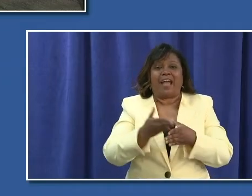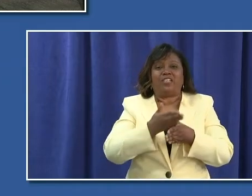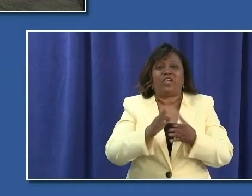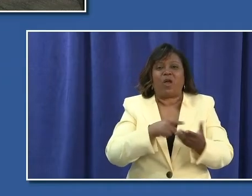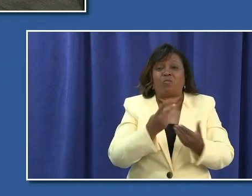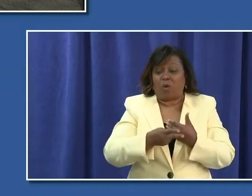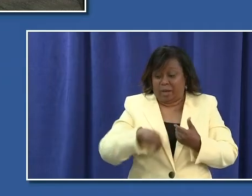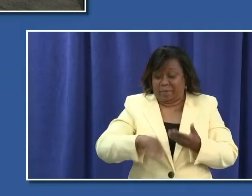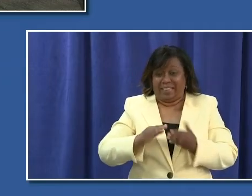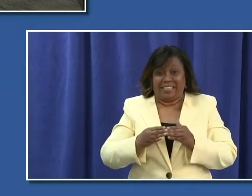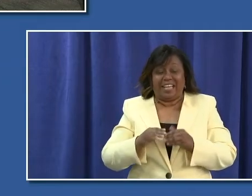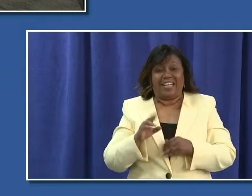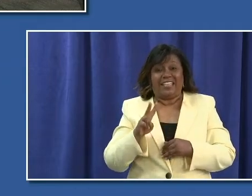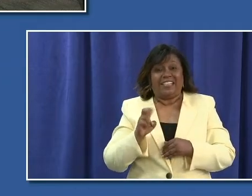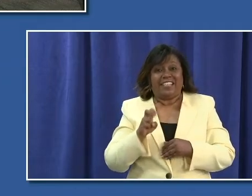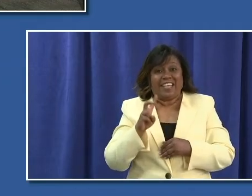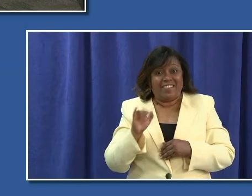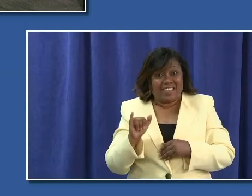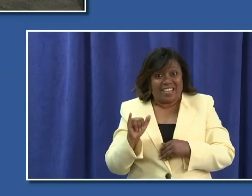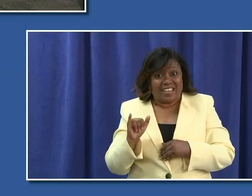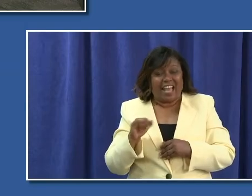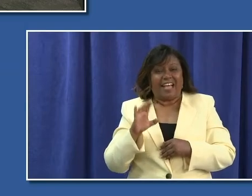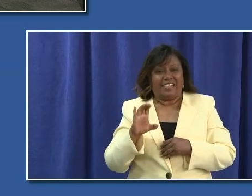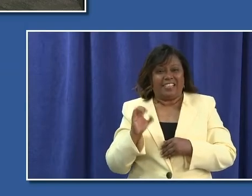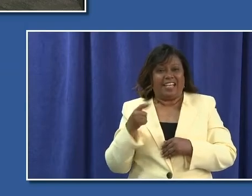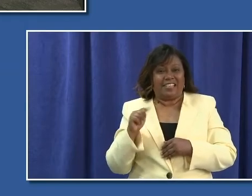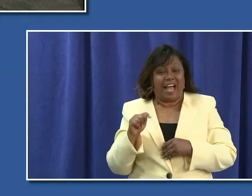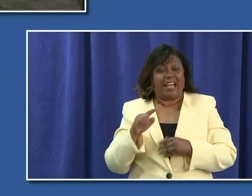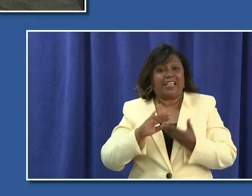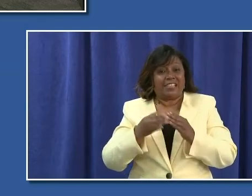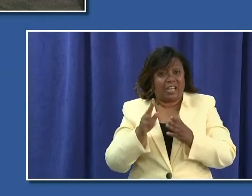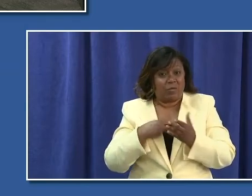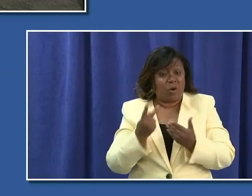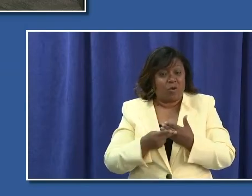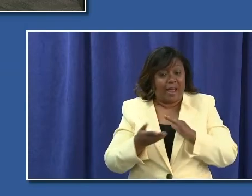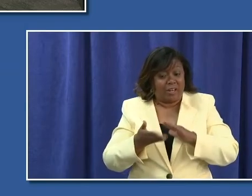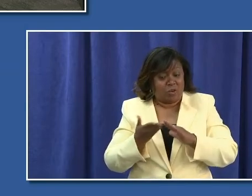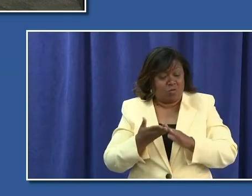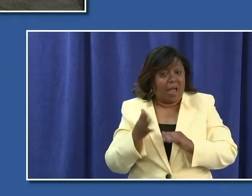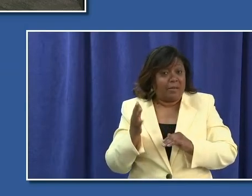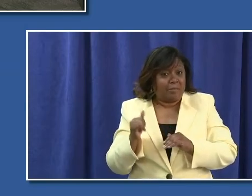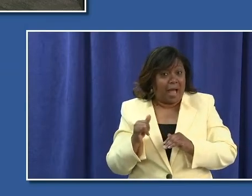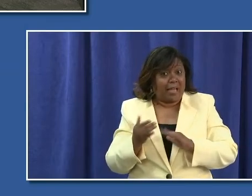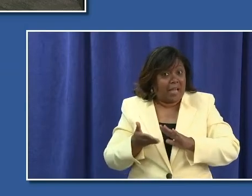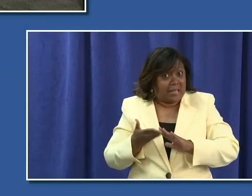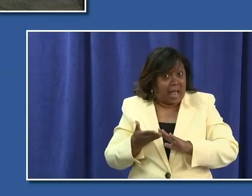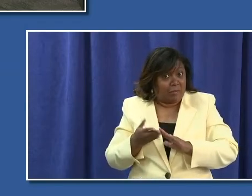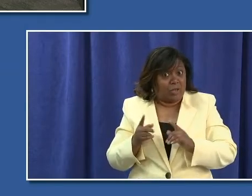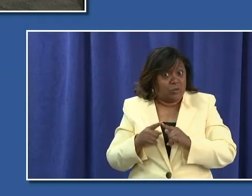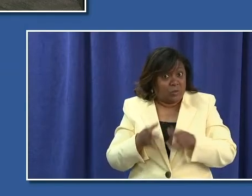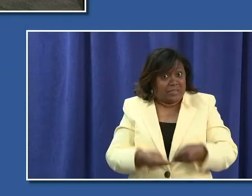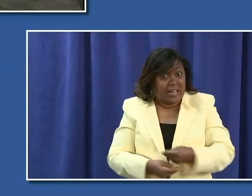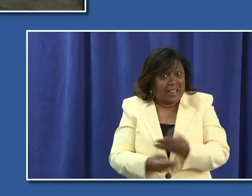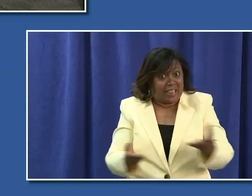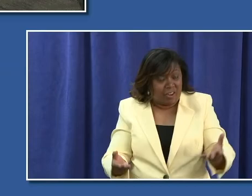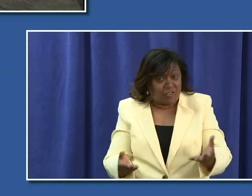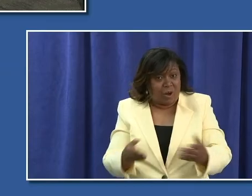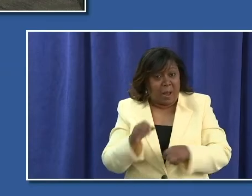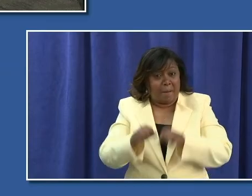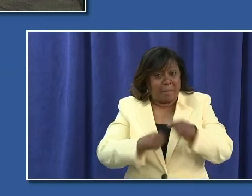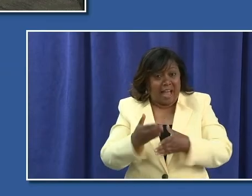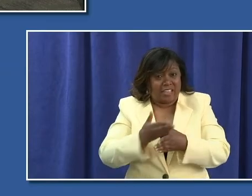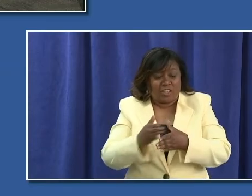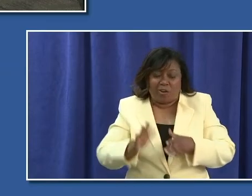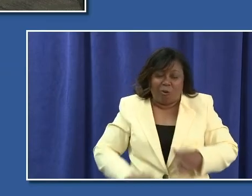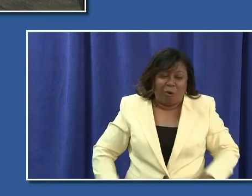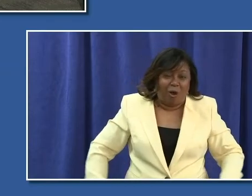city. Divvy is actually a CDOT city program that is run by an operator to deliver bike share